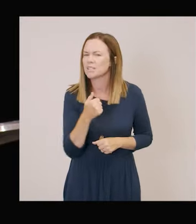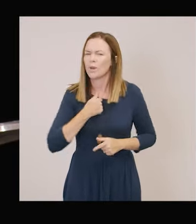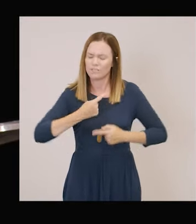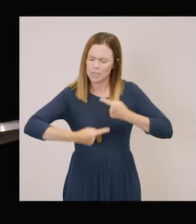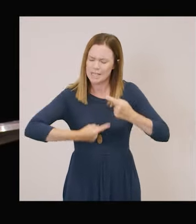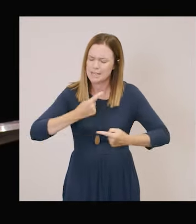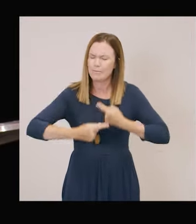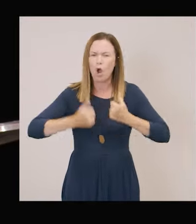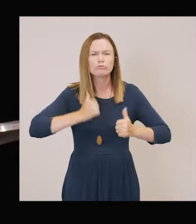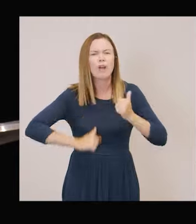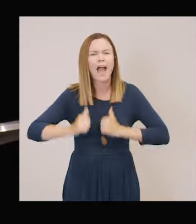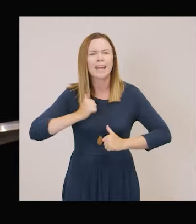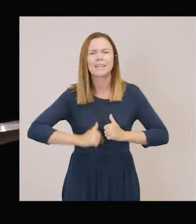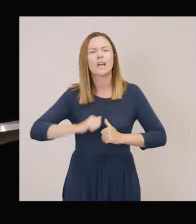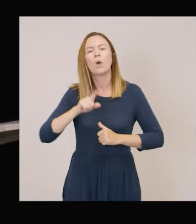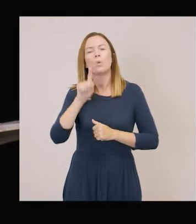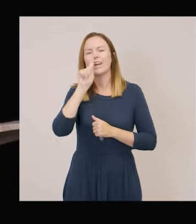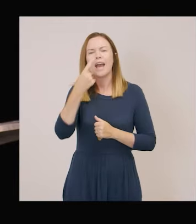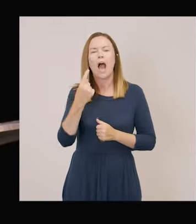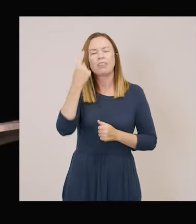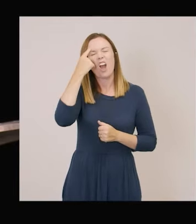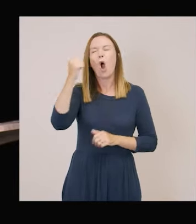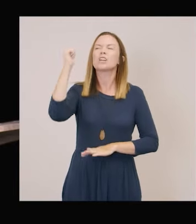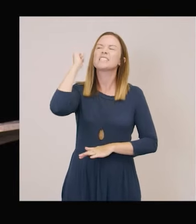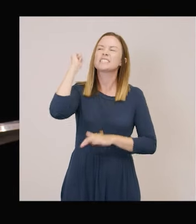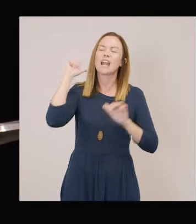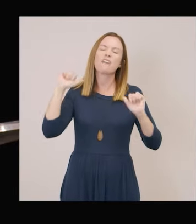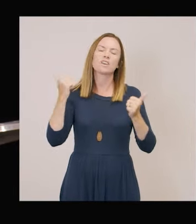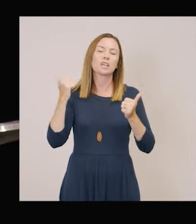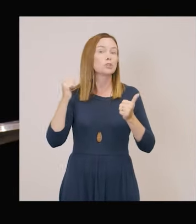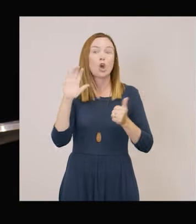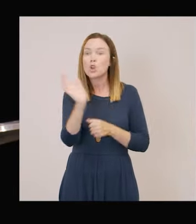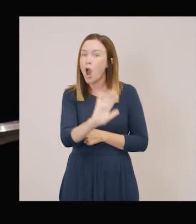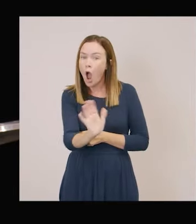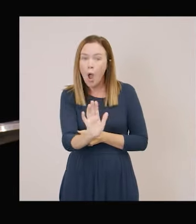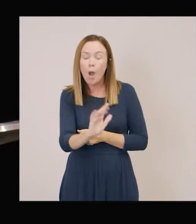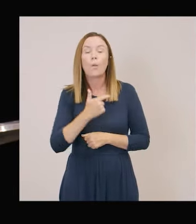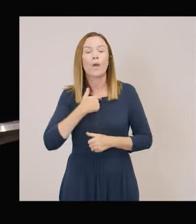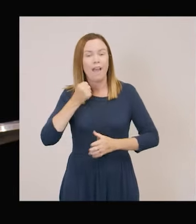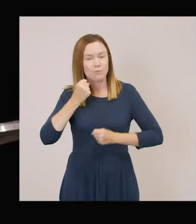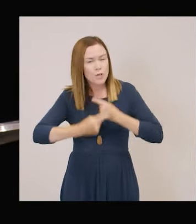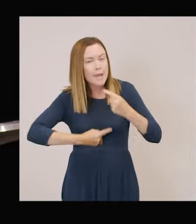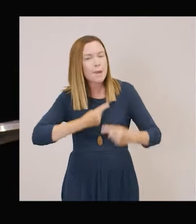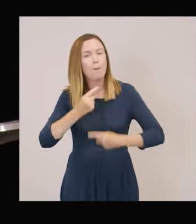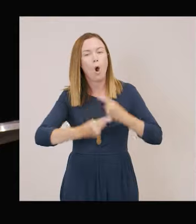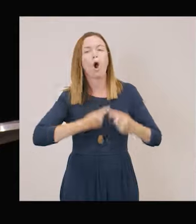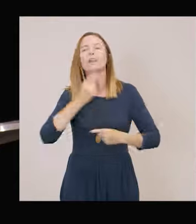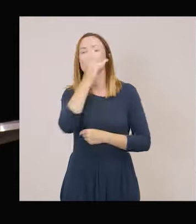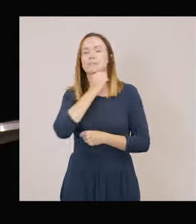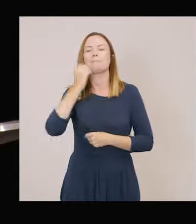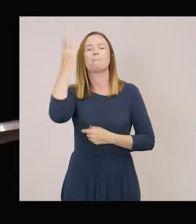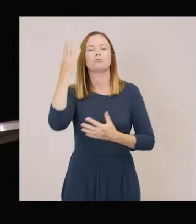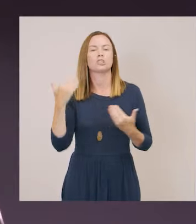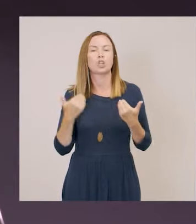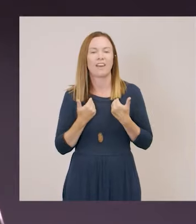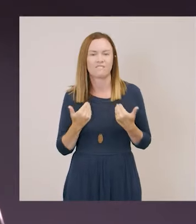on training. We can't rest on yesterday's spiritual experiences. We have to keep on keeping ourselves spiritually fit.